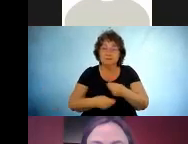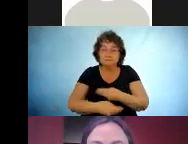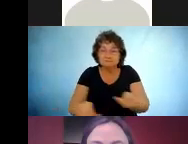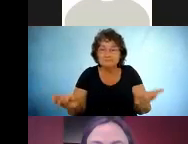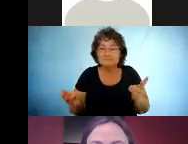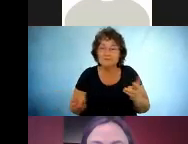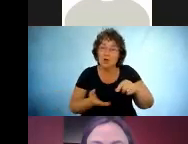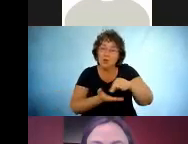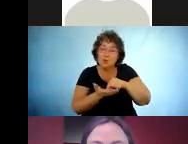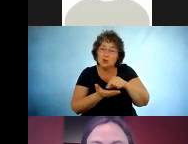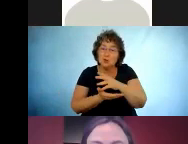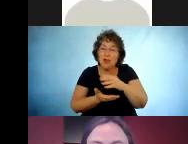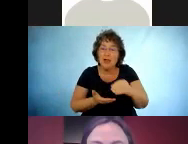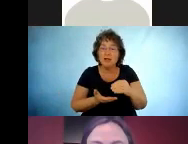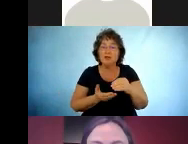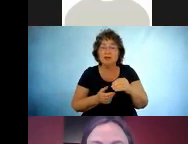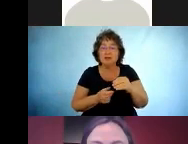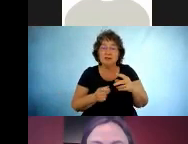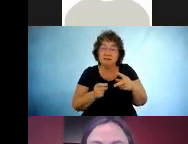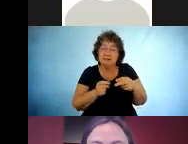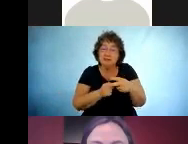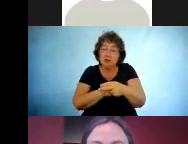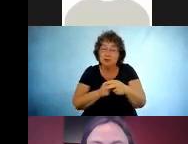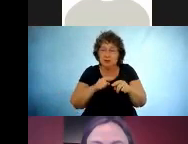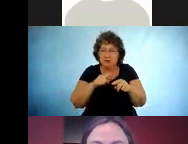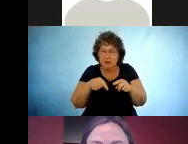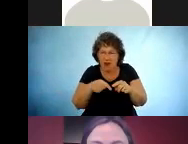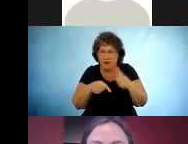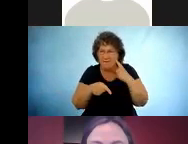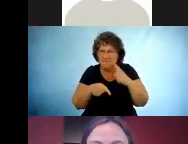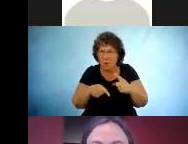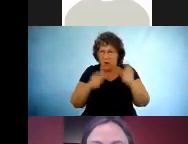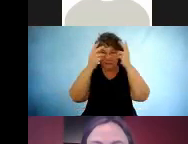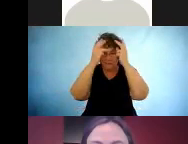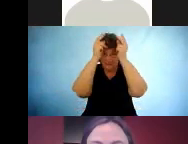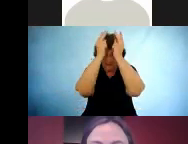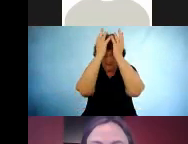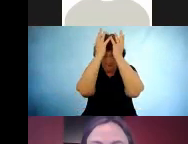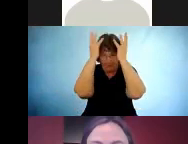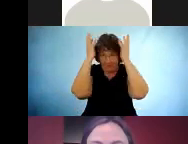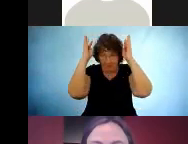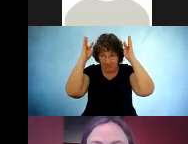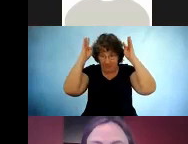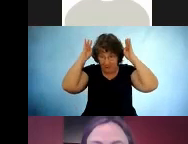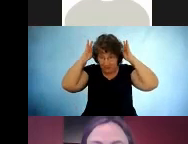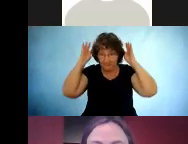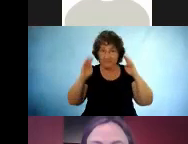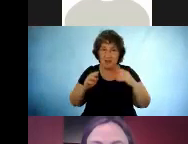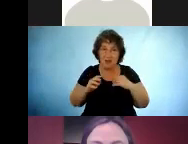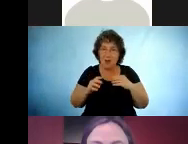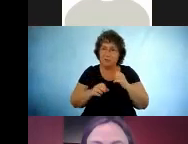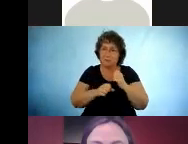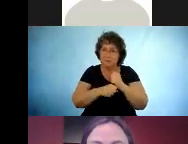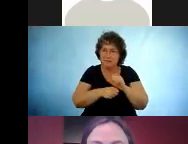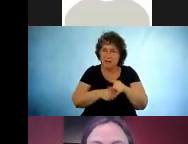our popsicle stick crowns. But while crafting a band for my popsicle crown, I reached hand in the pocket